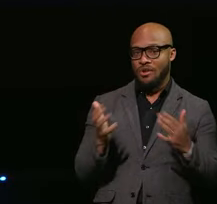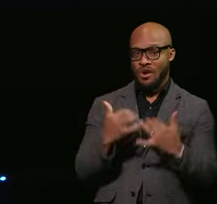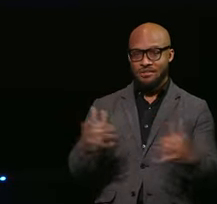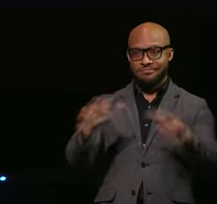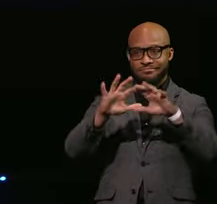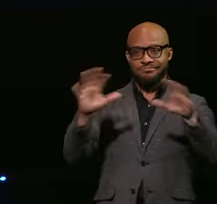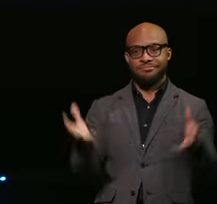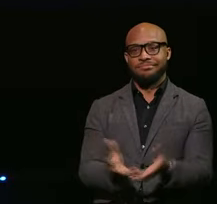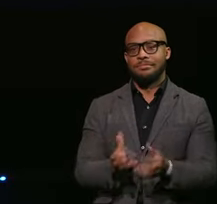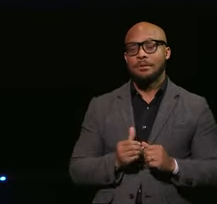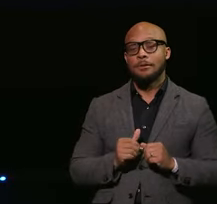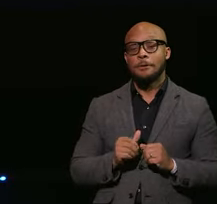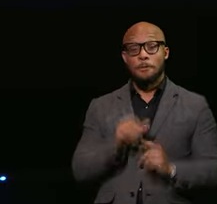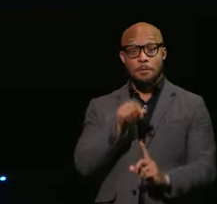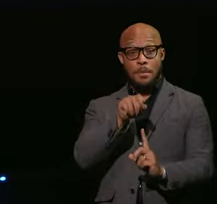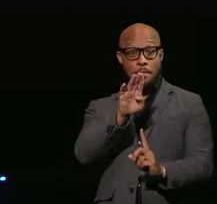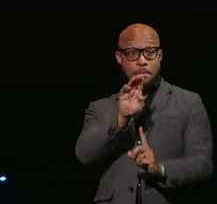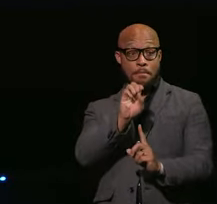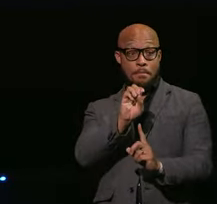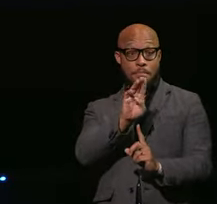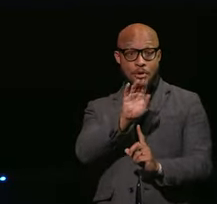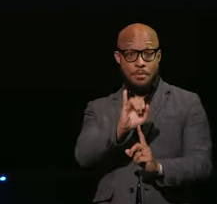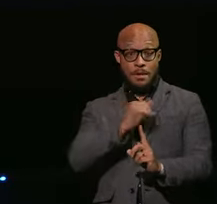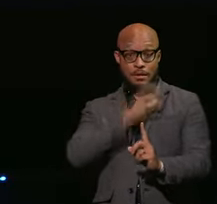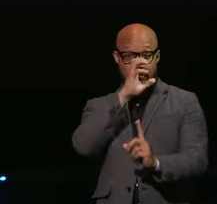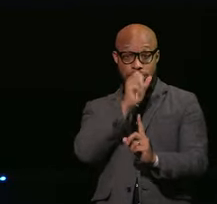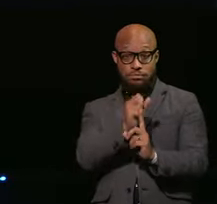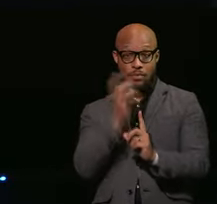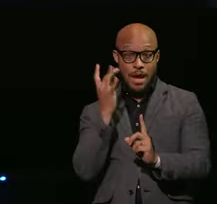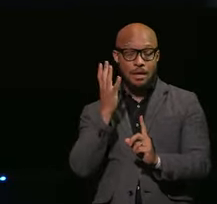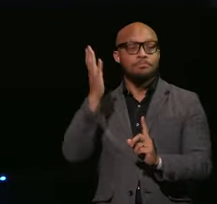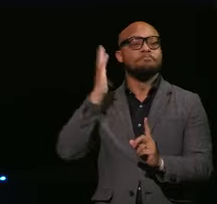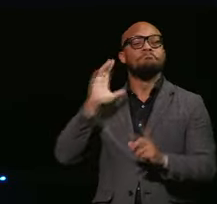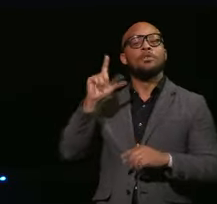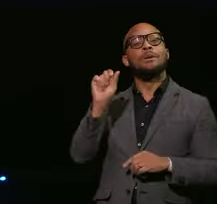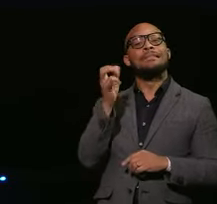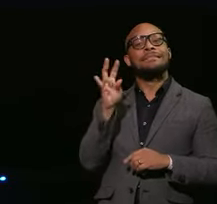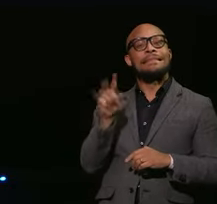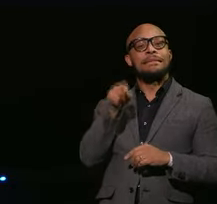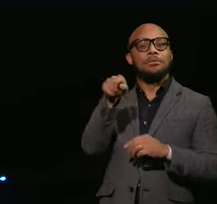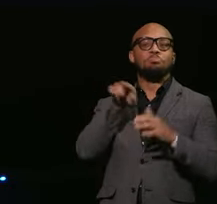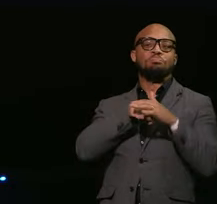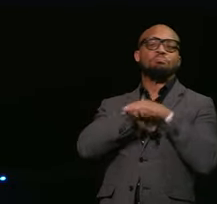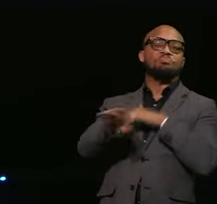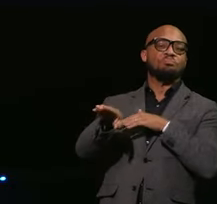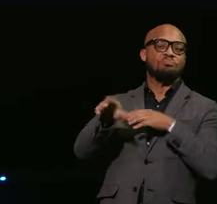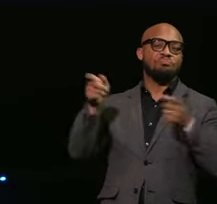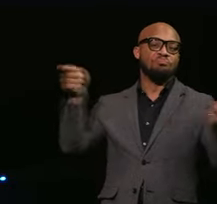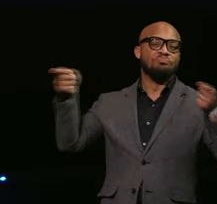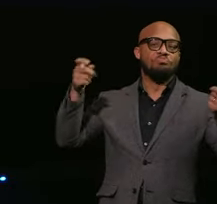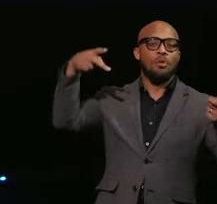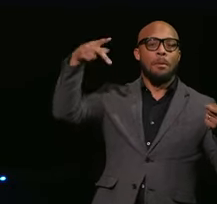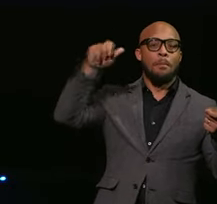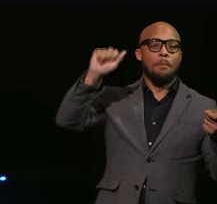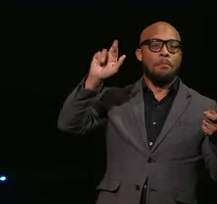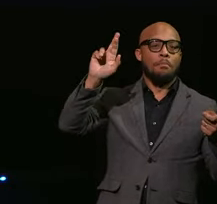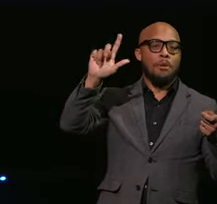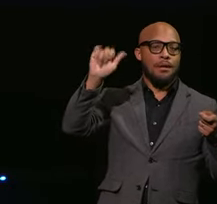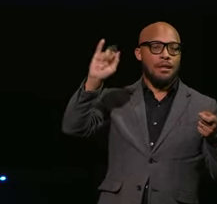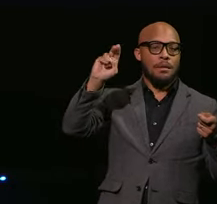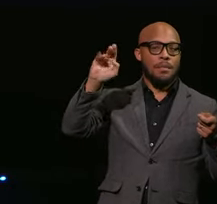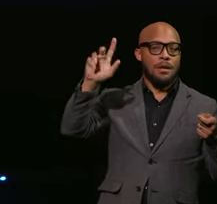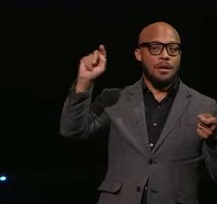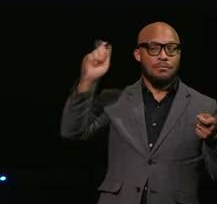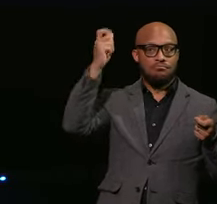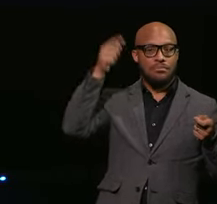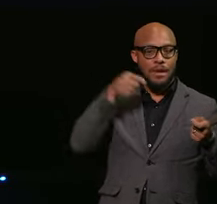really, in 2017, Bobi had just gotten into Parliament. Now, this is an artist, young, charismatic musician that